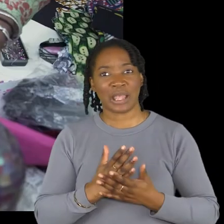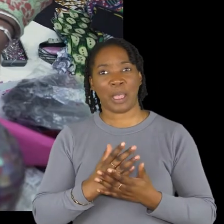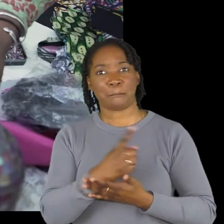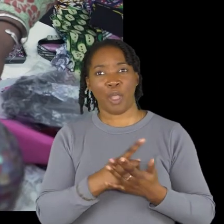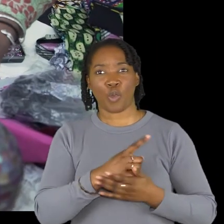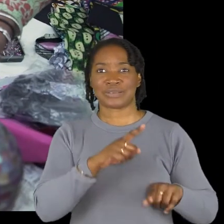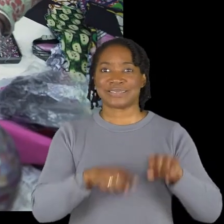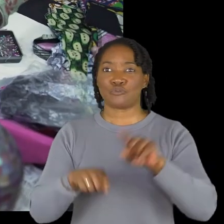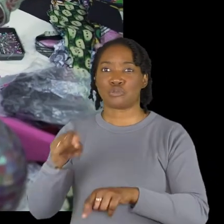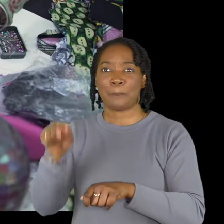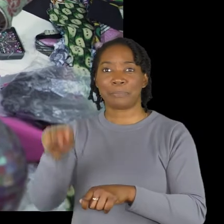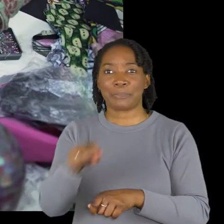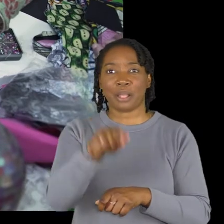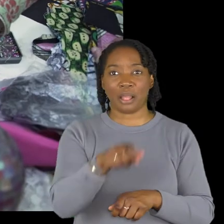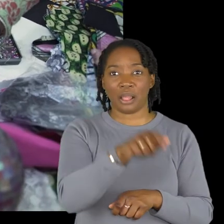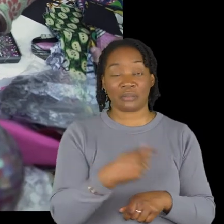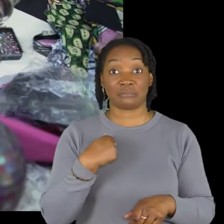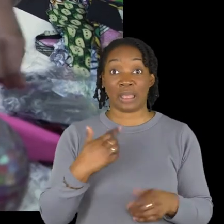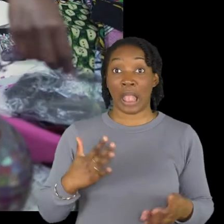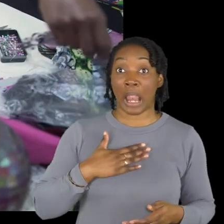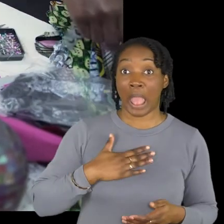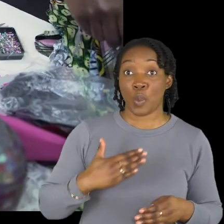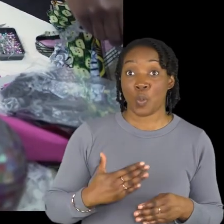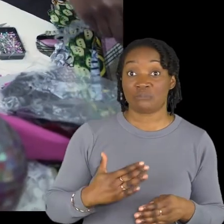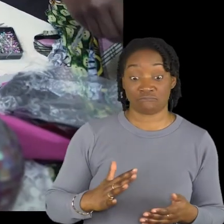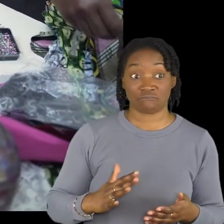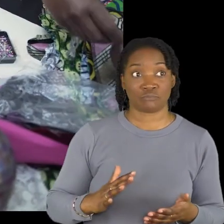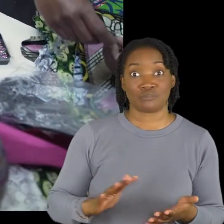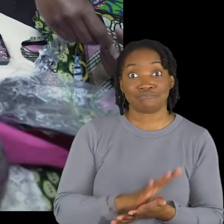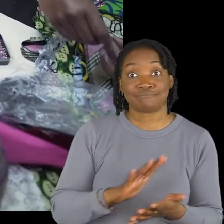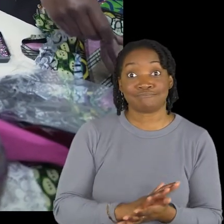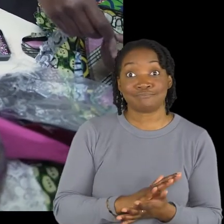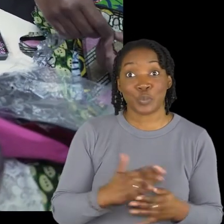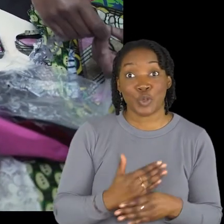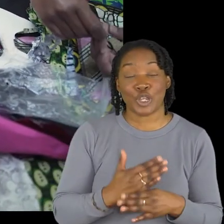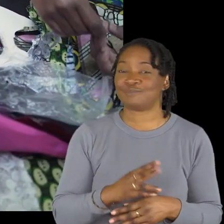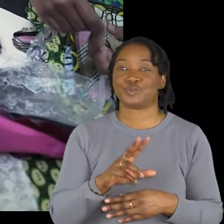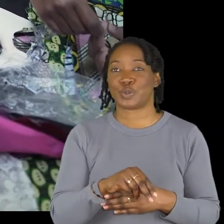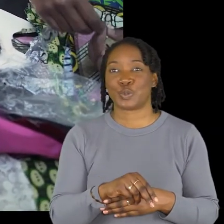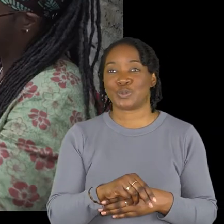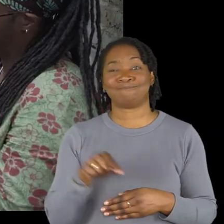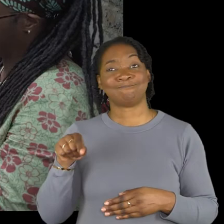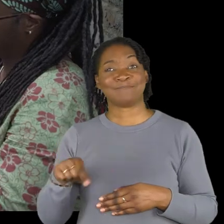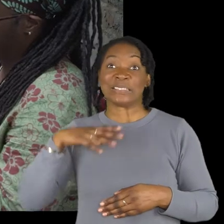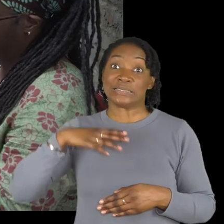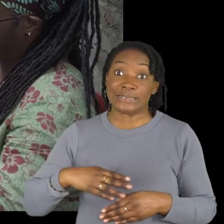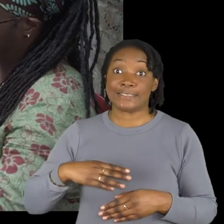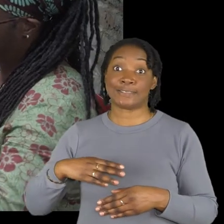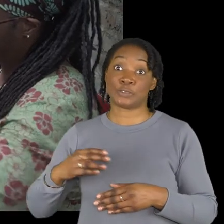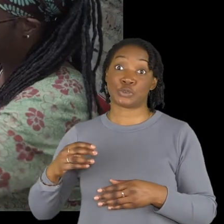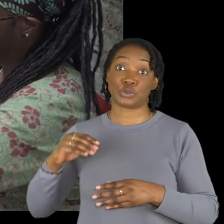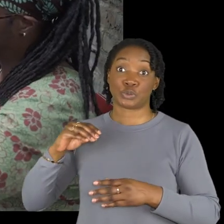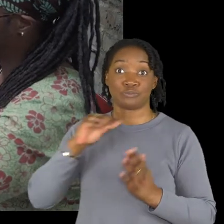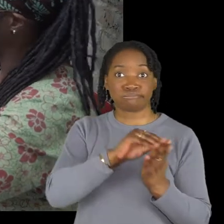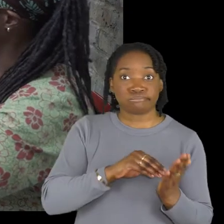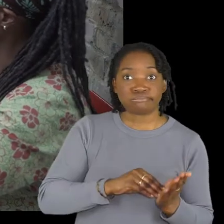the different people. It wasn't about whether I liked work or not. It was that the work was there. It needed to be archived. It